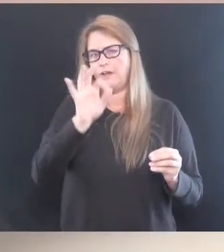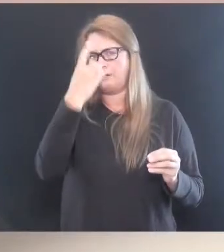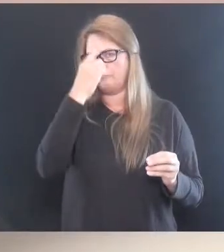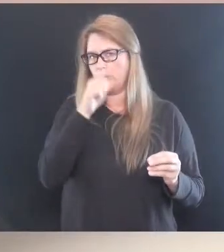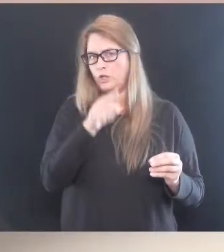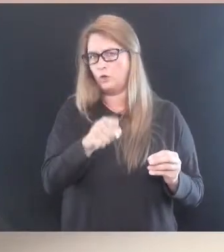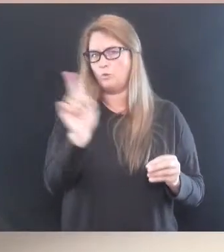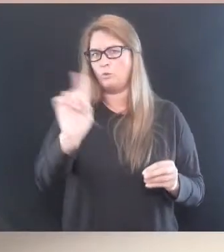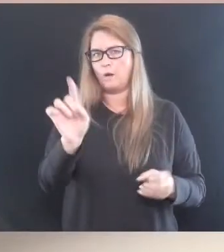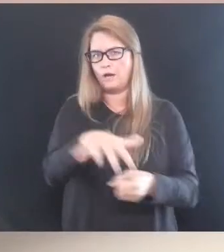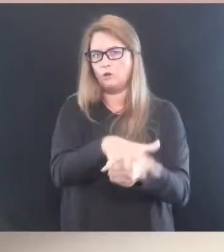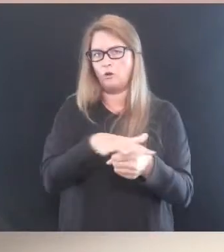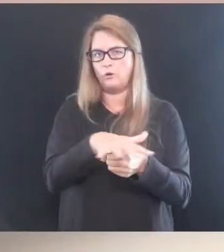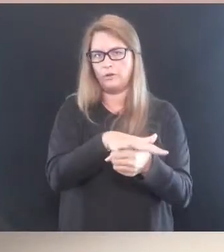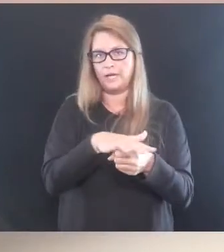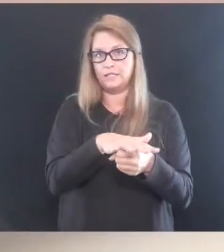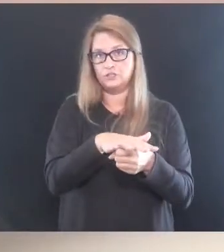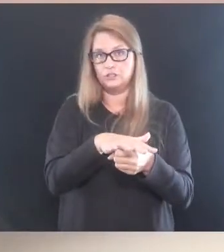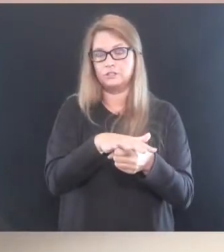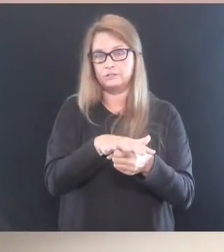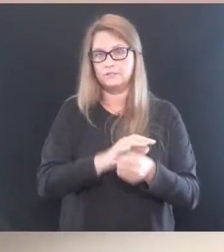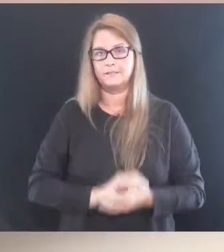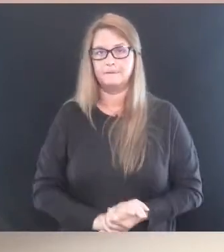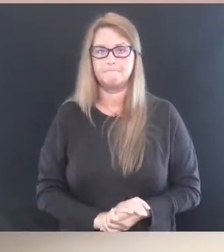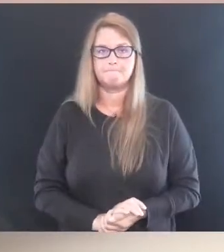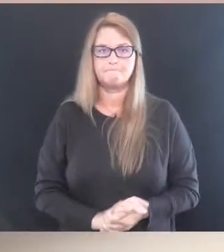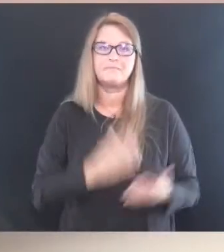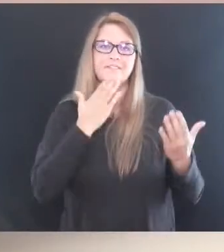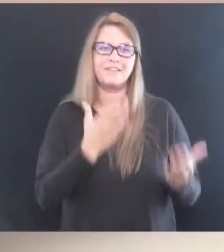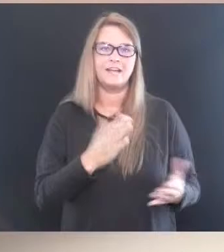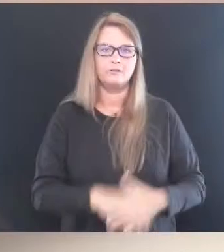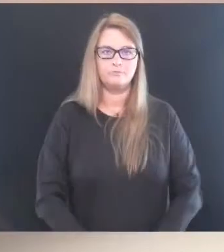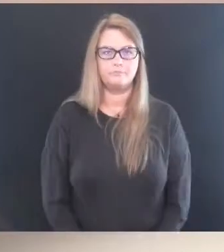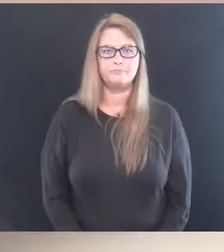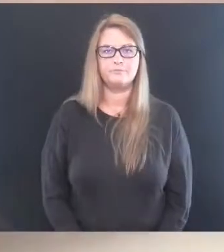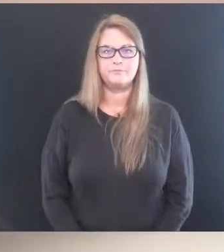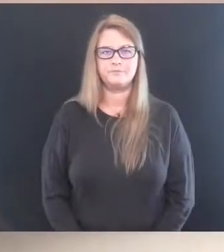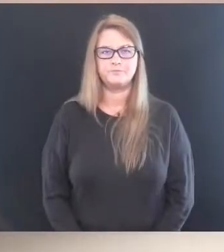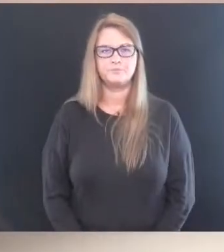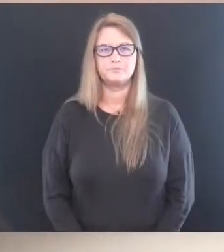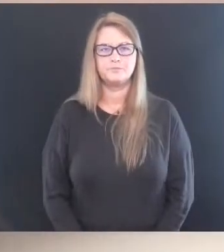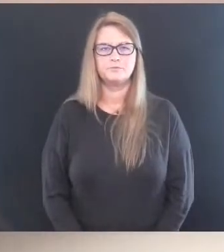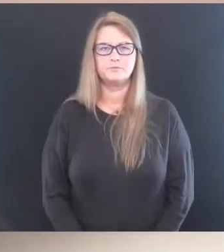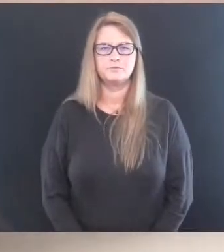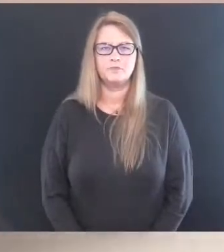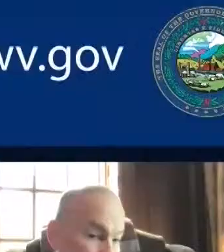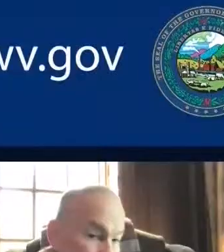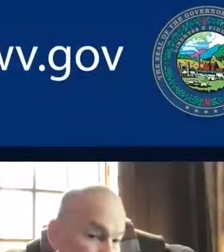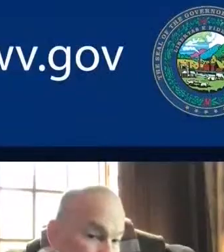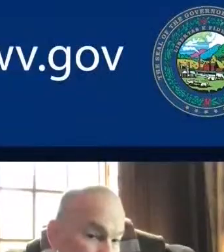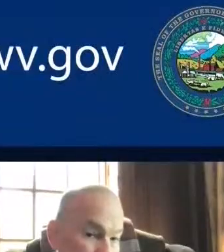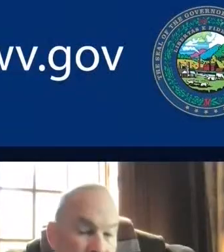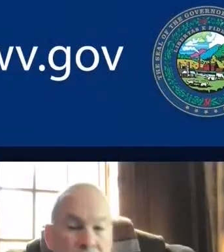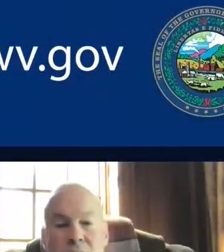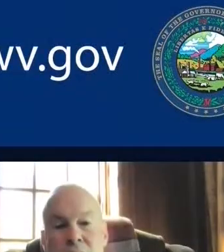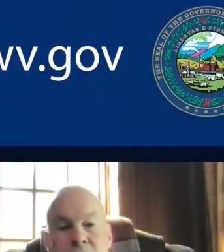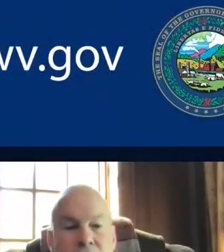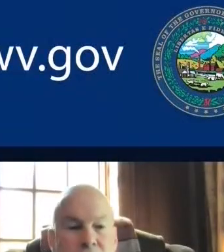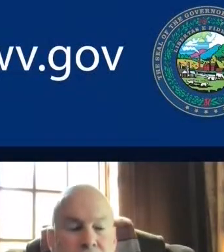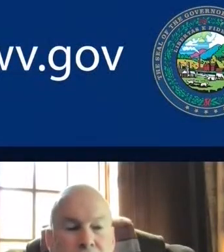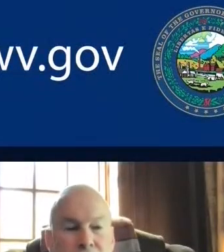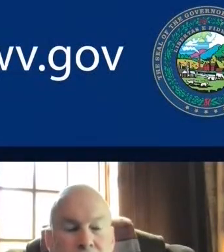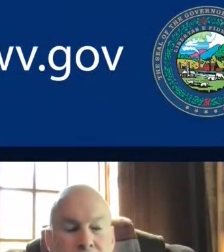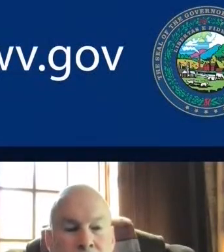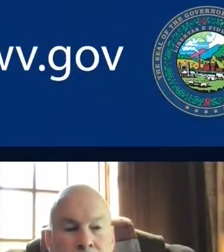the antibodies if you are in need of the antibodies. Thank you. Thank you, sir. And finally, to Secretary Bill Crouch with the DHHR.